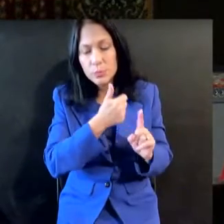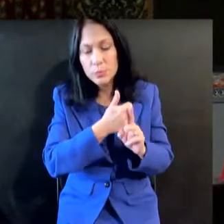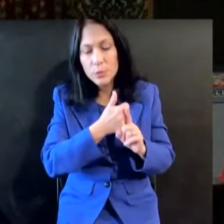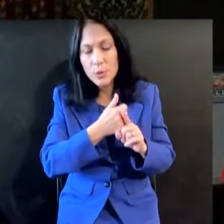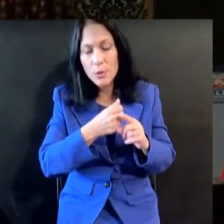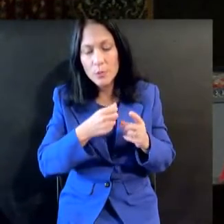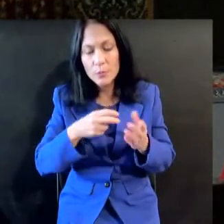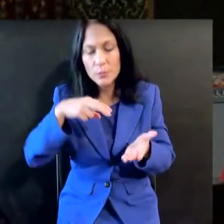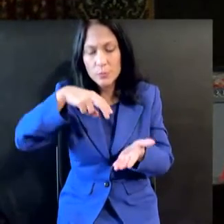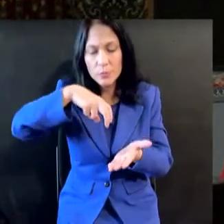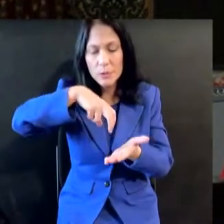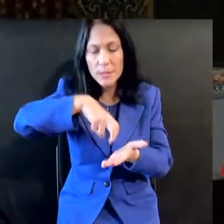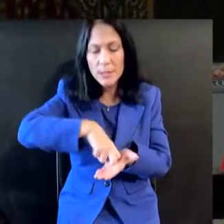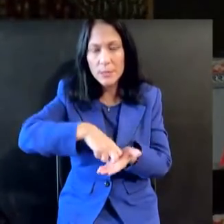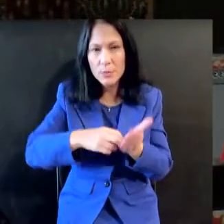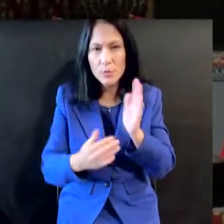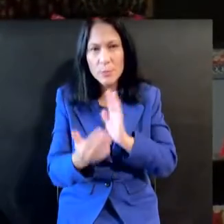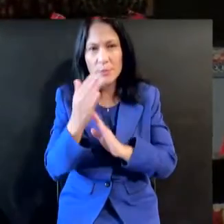his knees